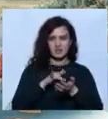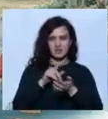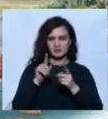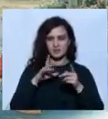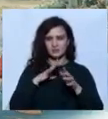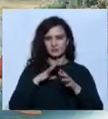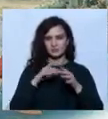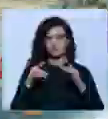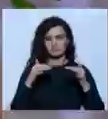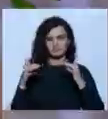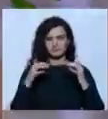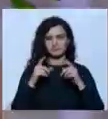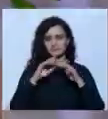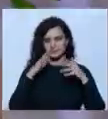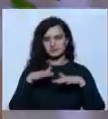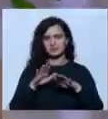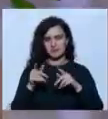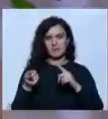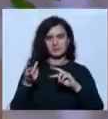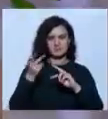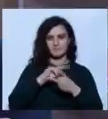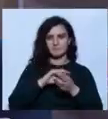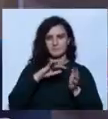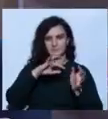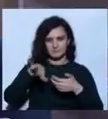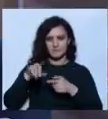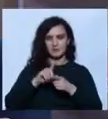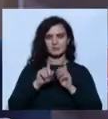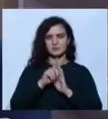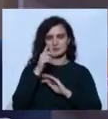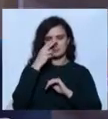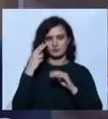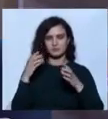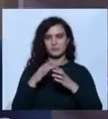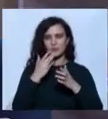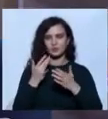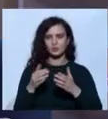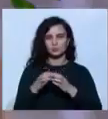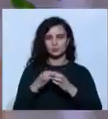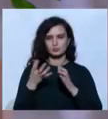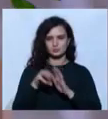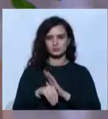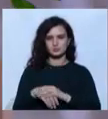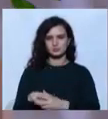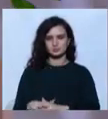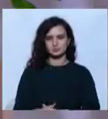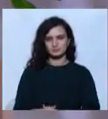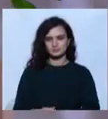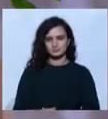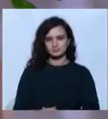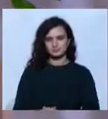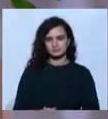and elsewhere. They took to the seas and they became pirates. So they're kind of political refugees, in a way.